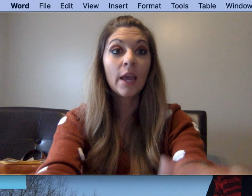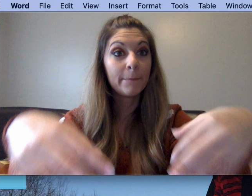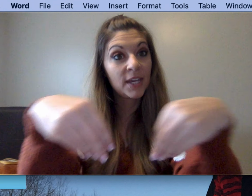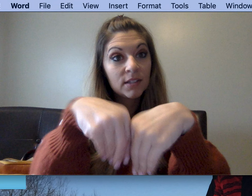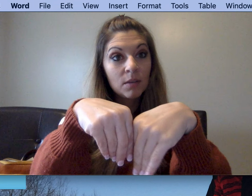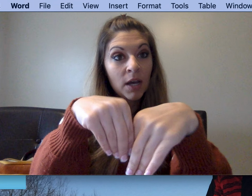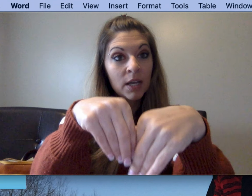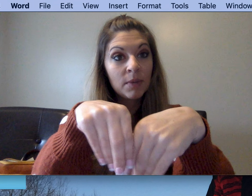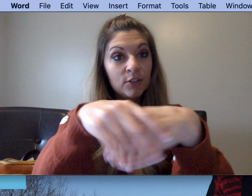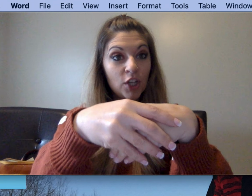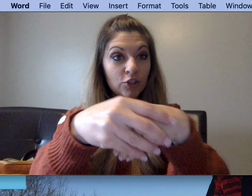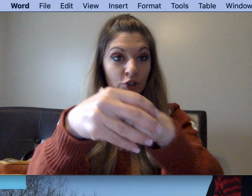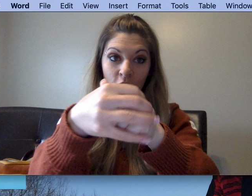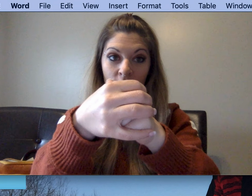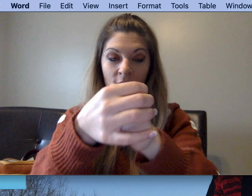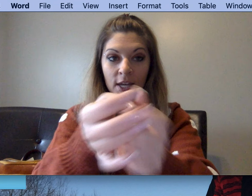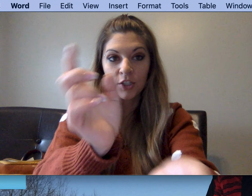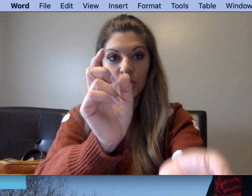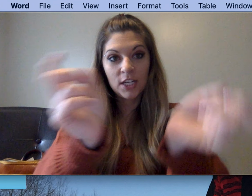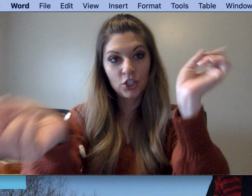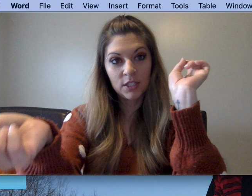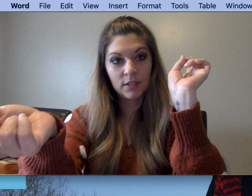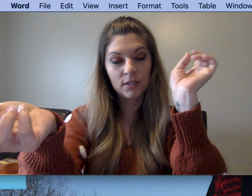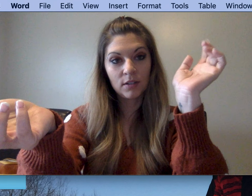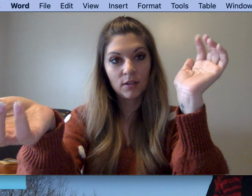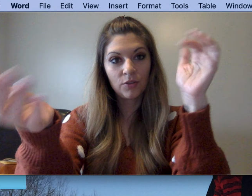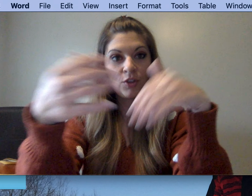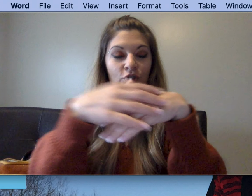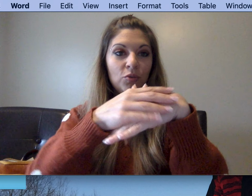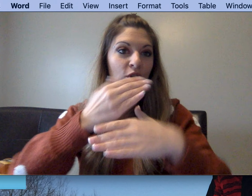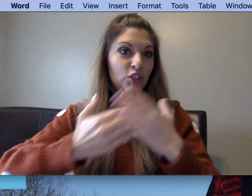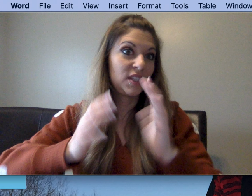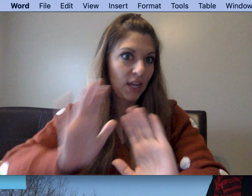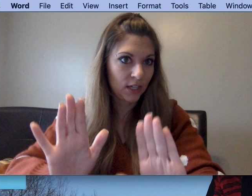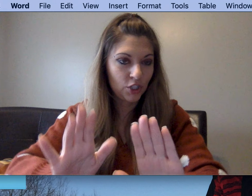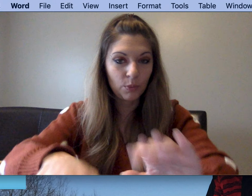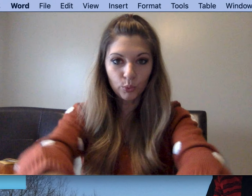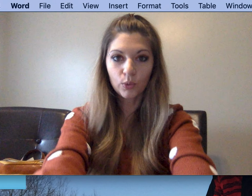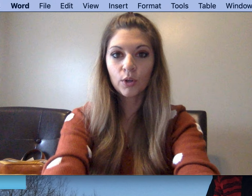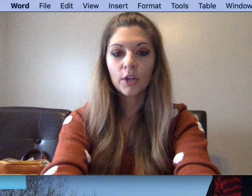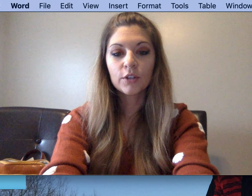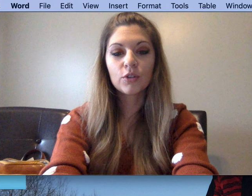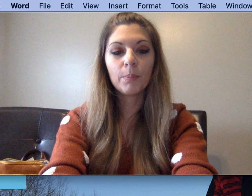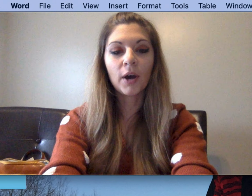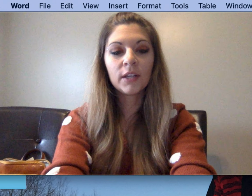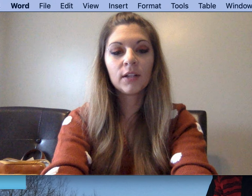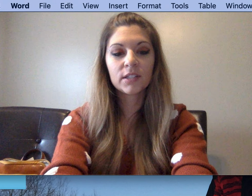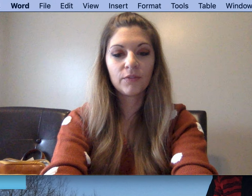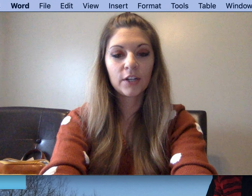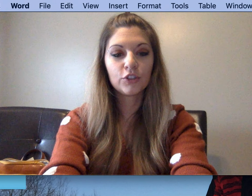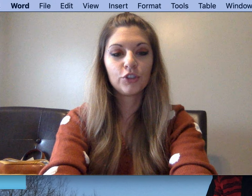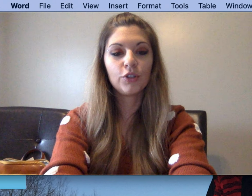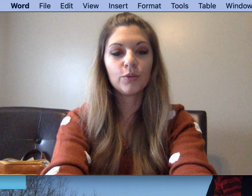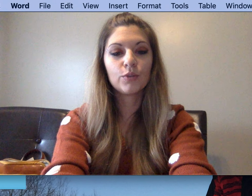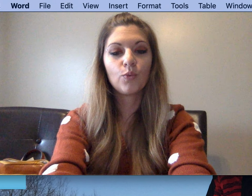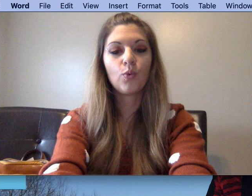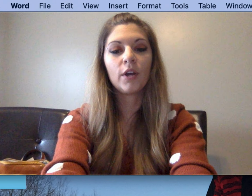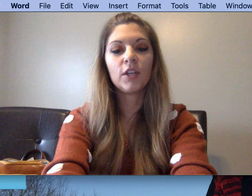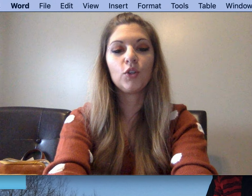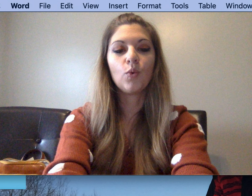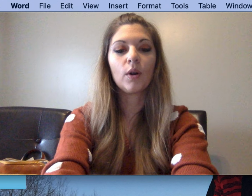that pantomime and gesture changes the hand shape rule. So a body classifier